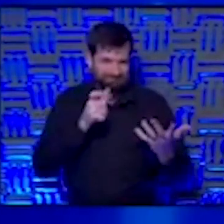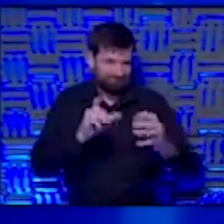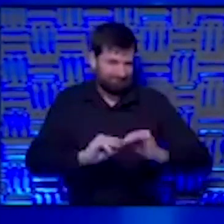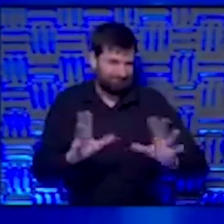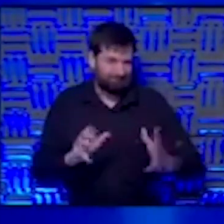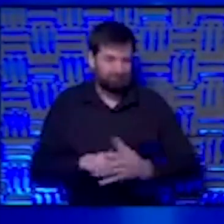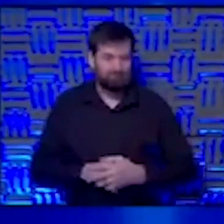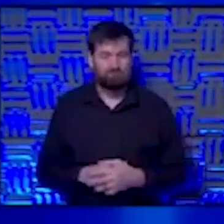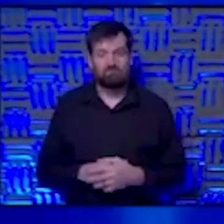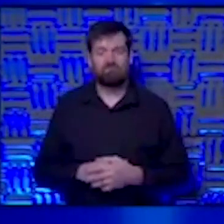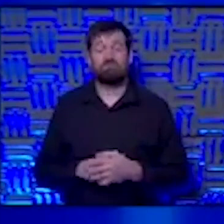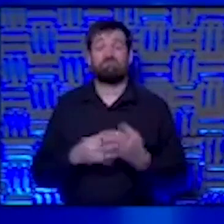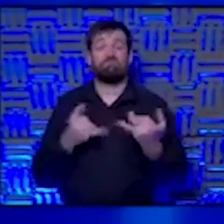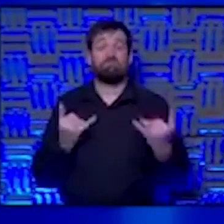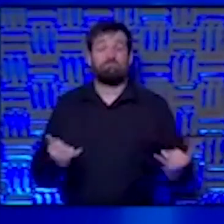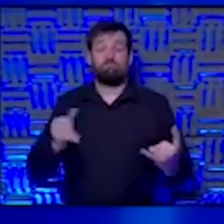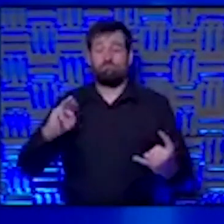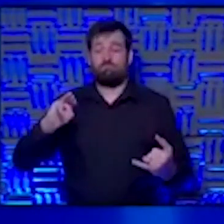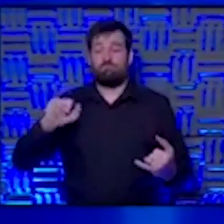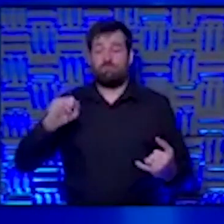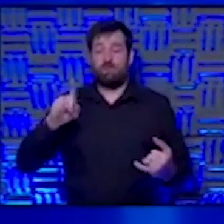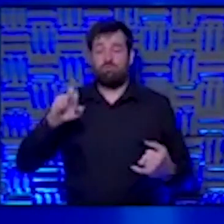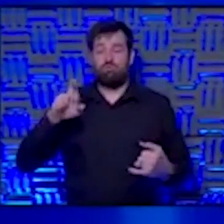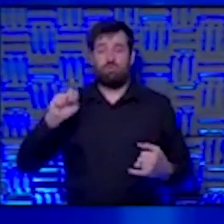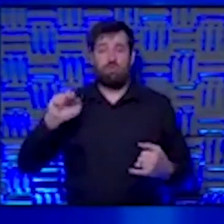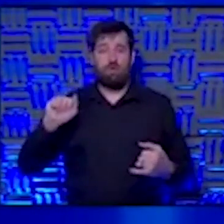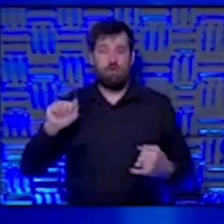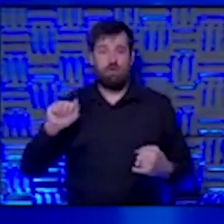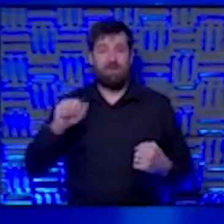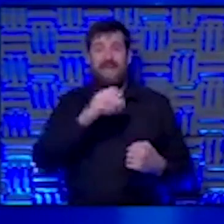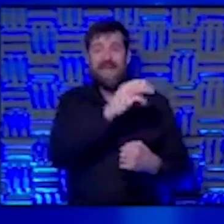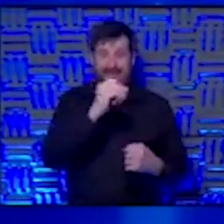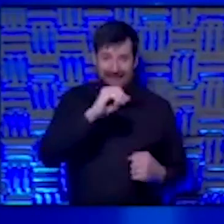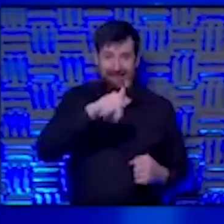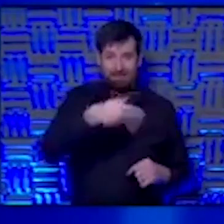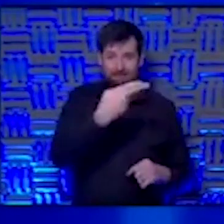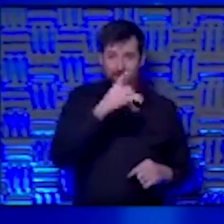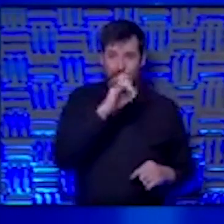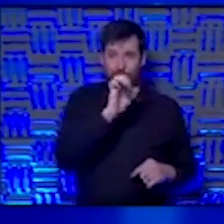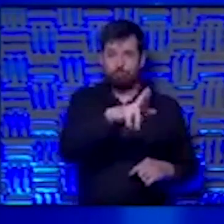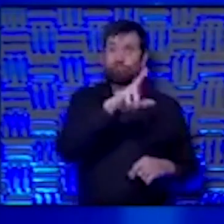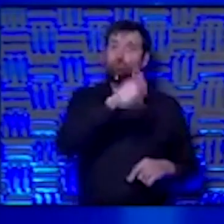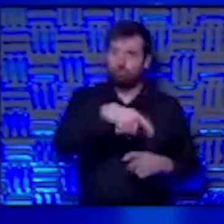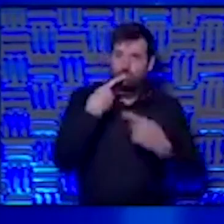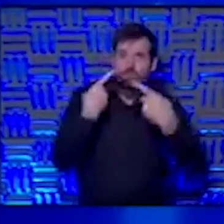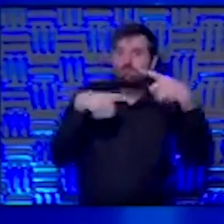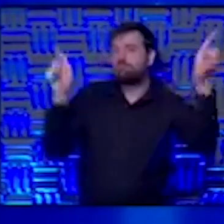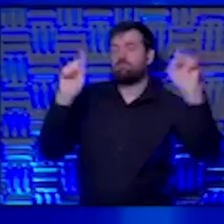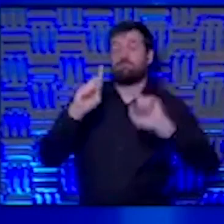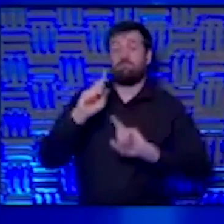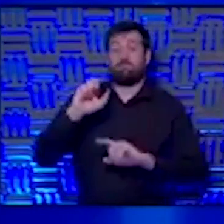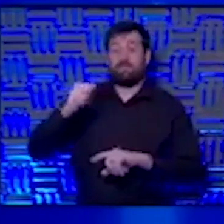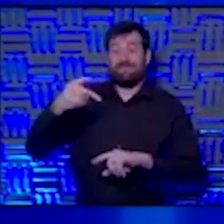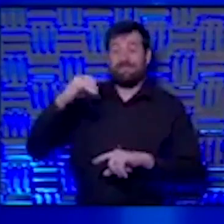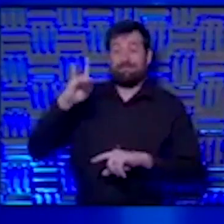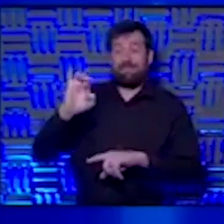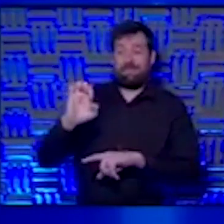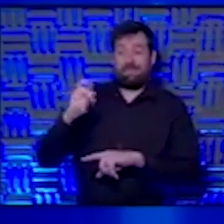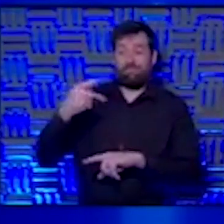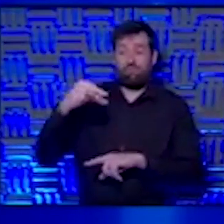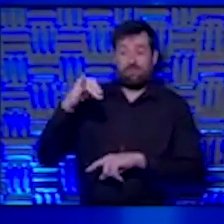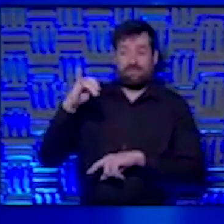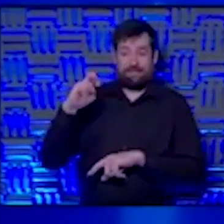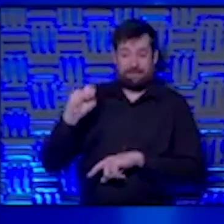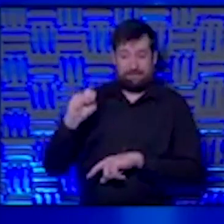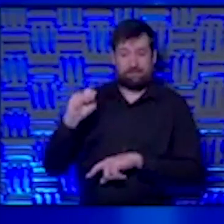But that the current Moderna and Pfizer vaccines should be protective because the regions of the spike protein that those were going after